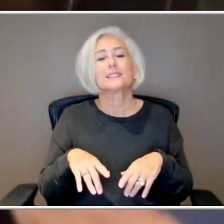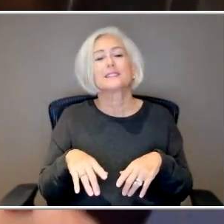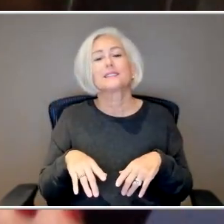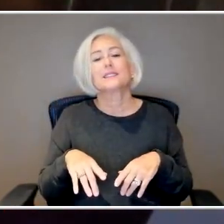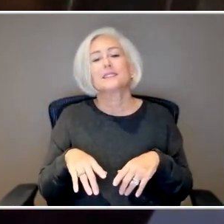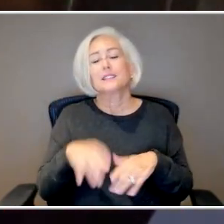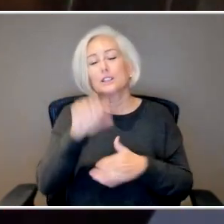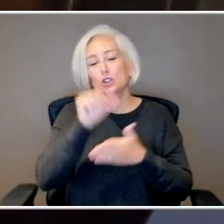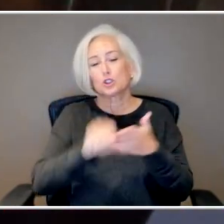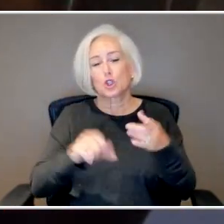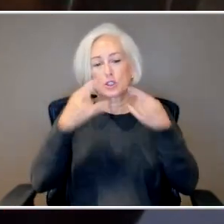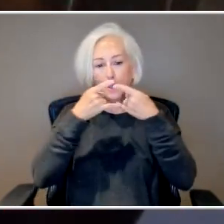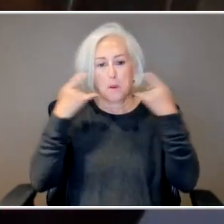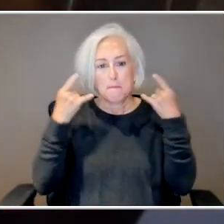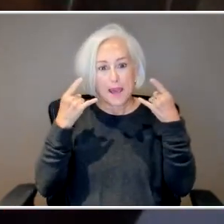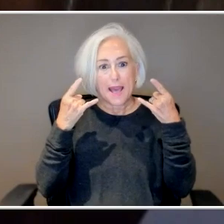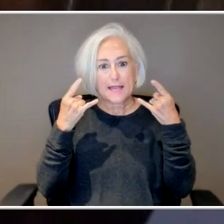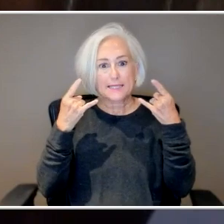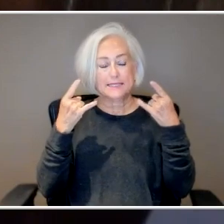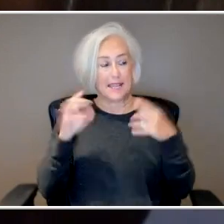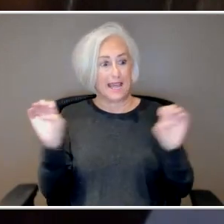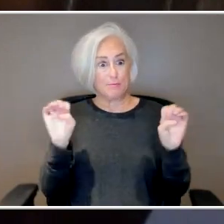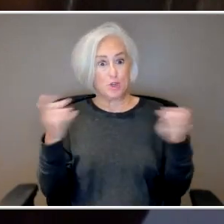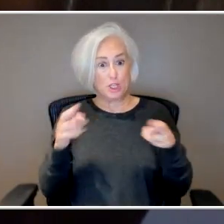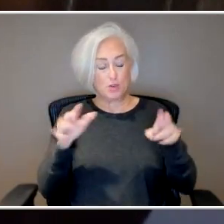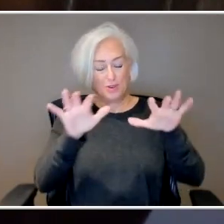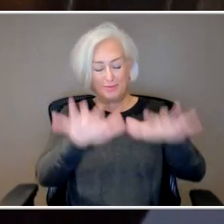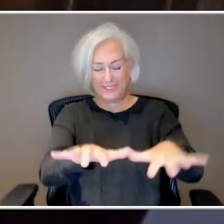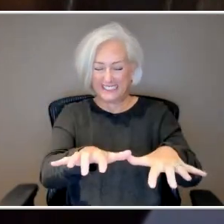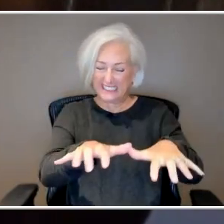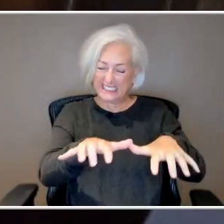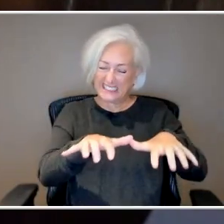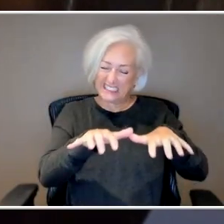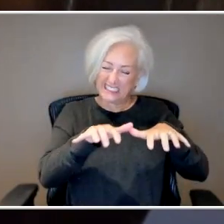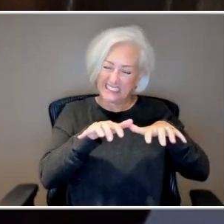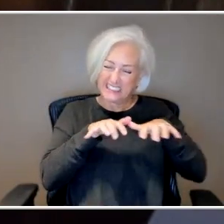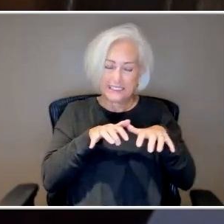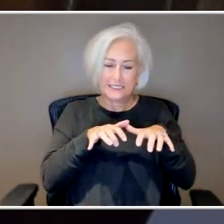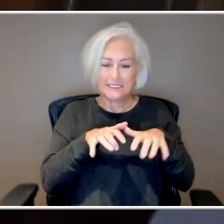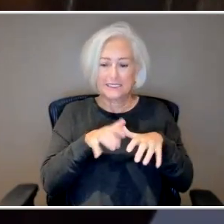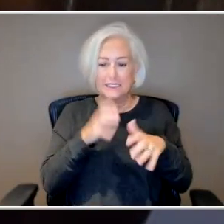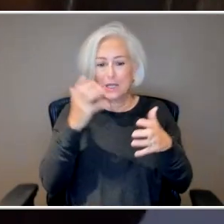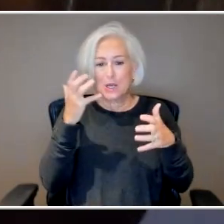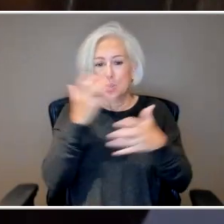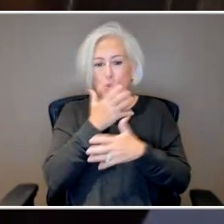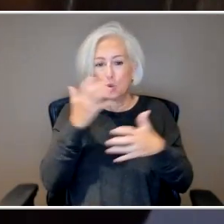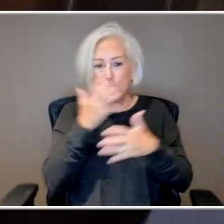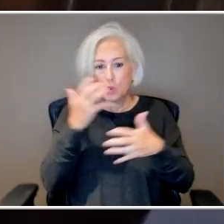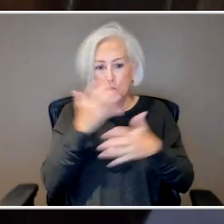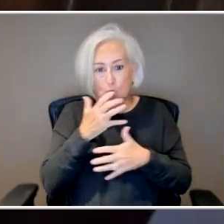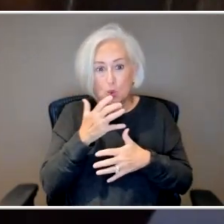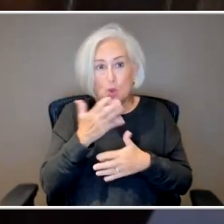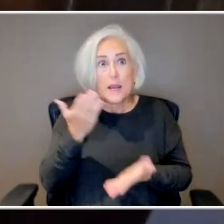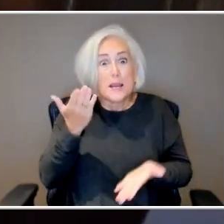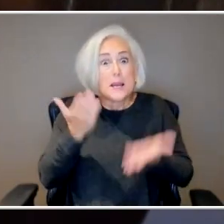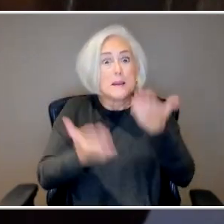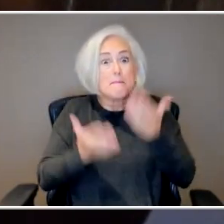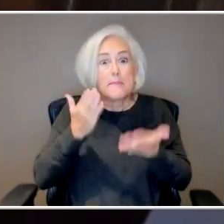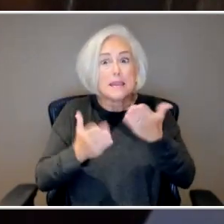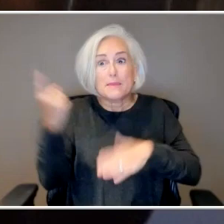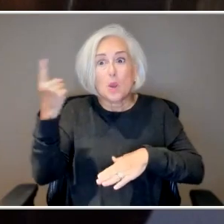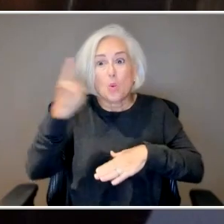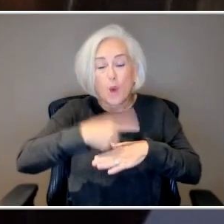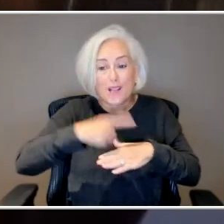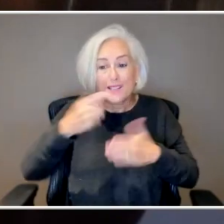was packed. And back then, it was well known in the news that could be even a day before some of the people